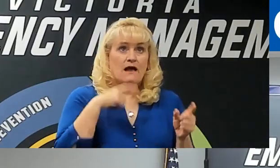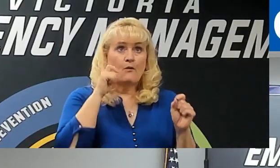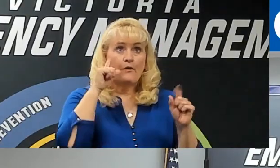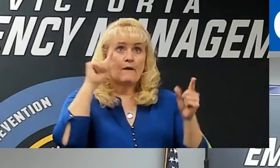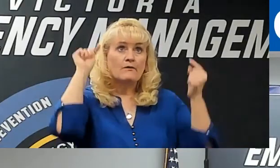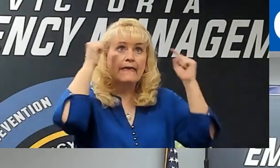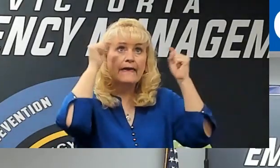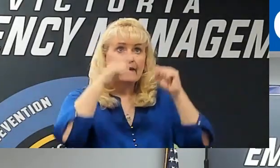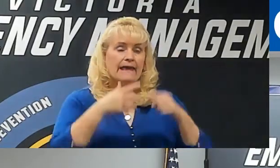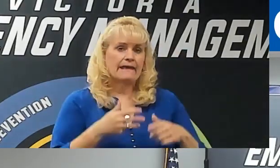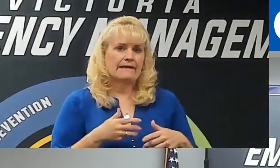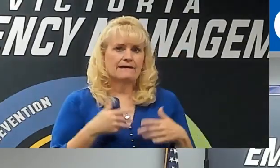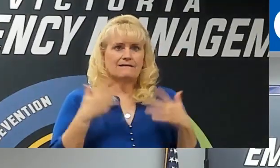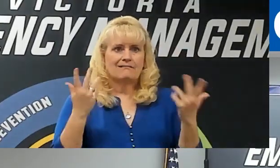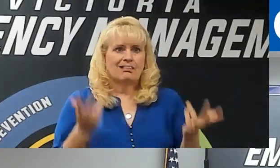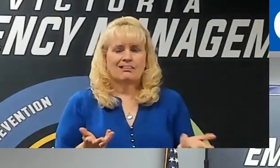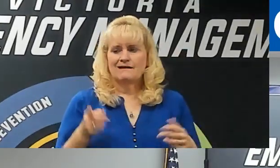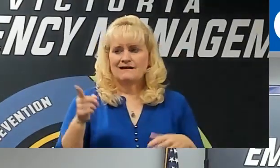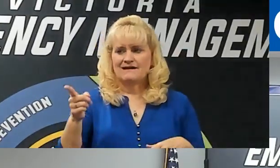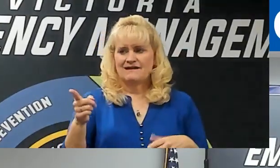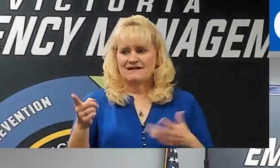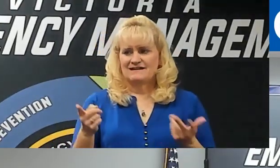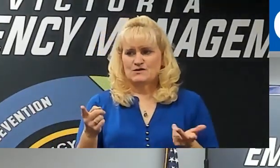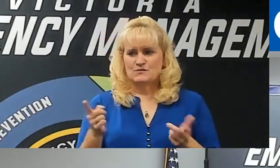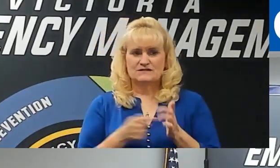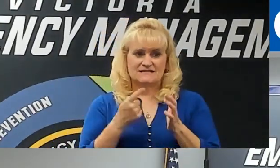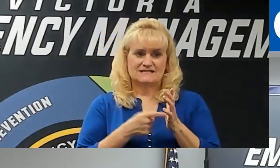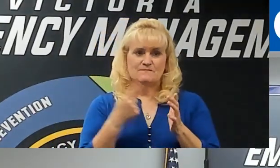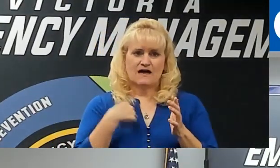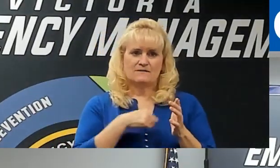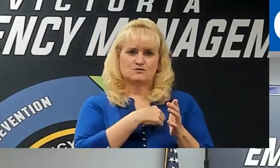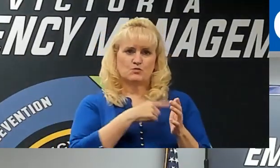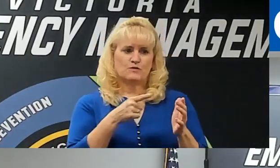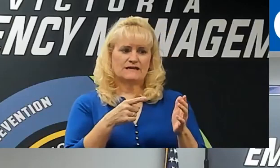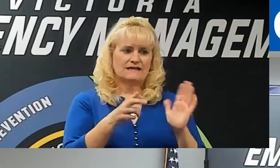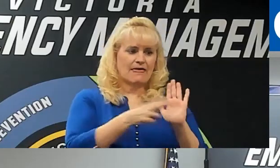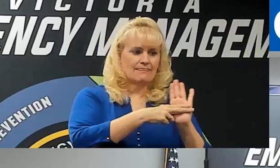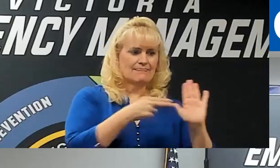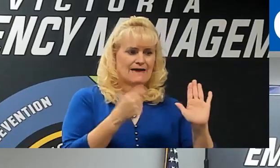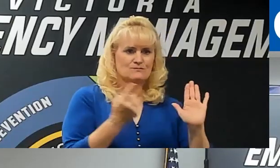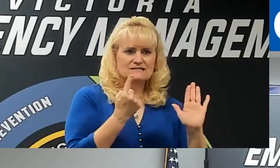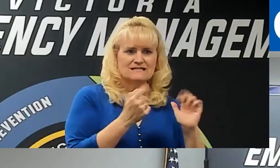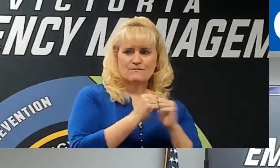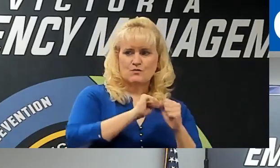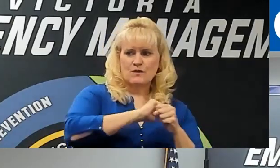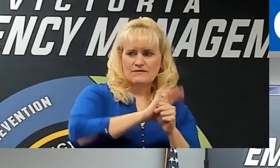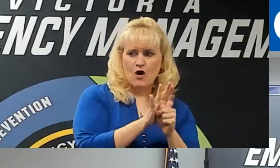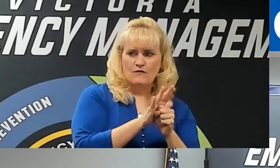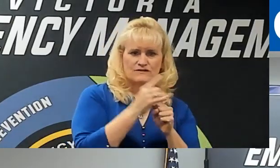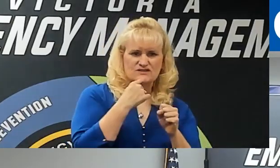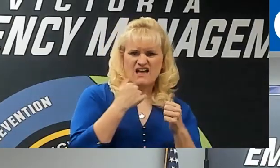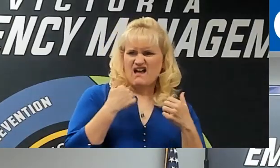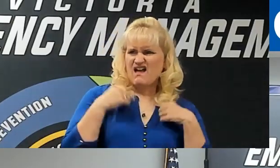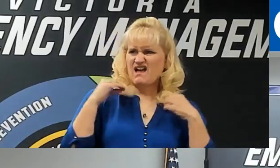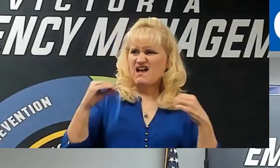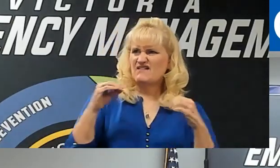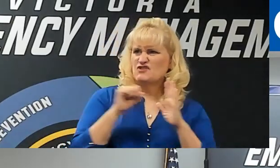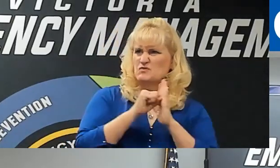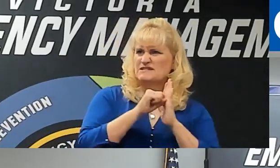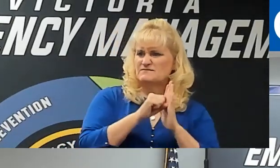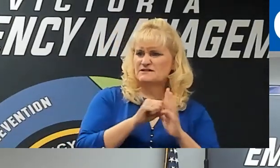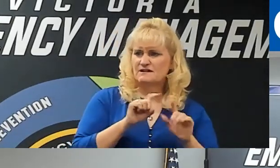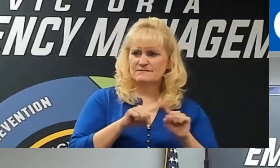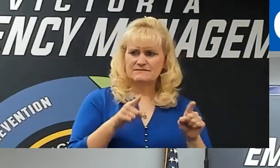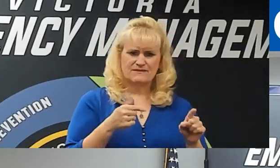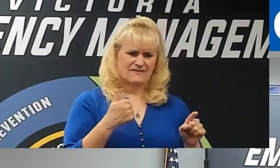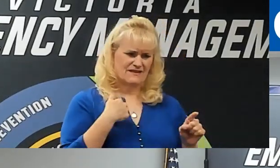headaches once a month or whatever. It's not uncommon after we diagnose someone and they initially said, "No, I haven't had any symptoms," and they say, "Well, your COVID test came